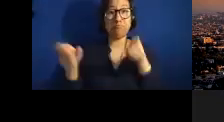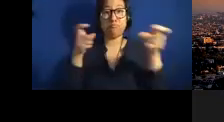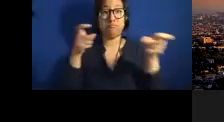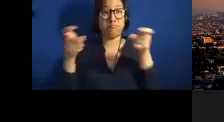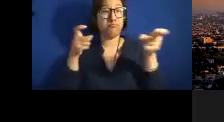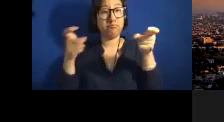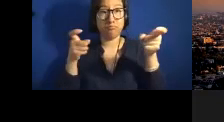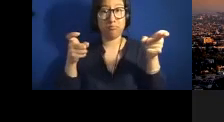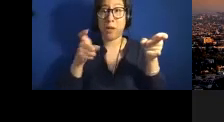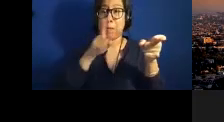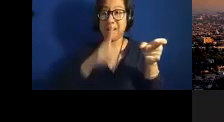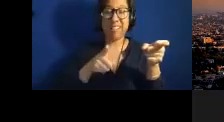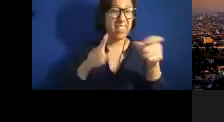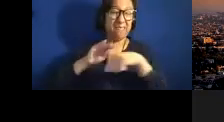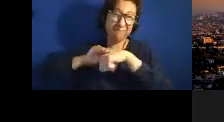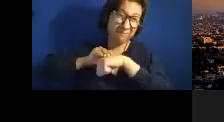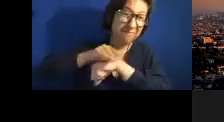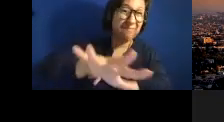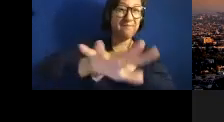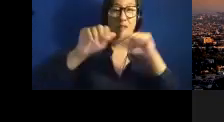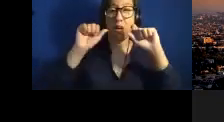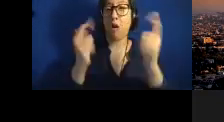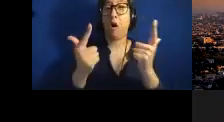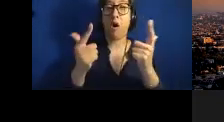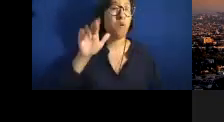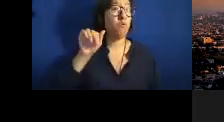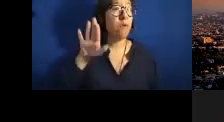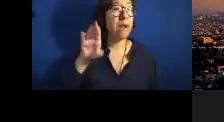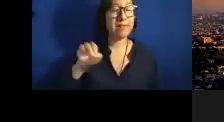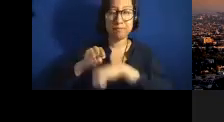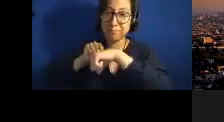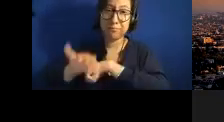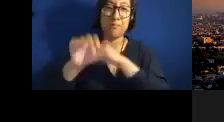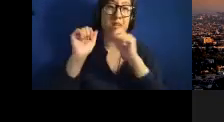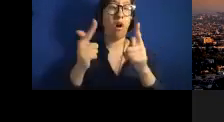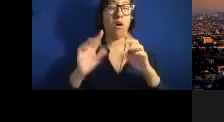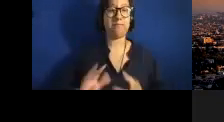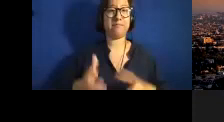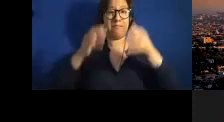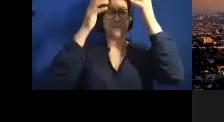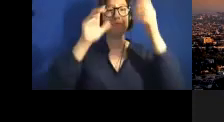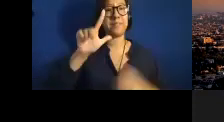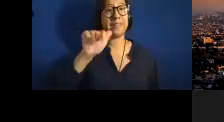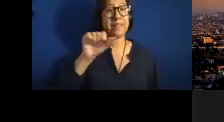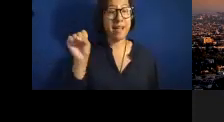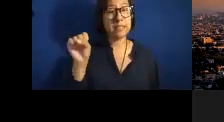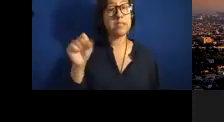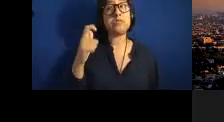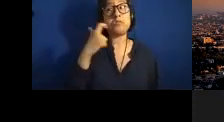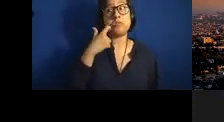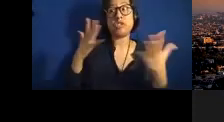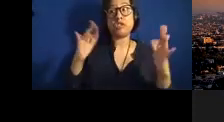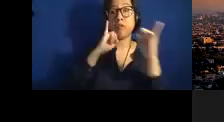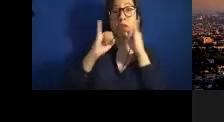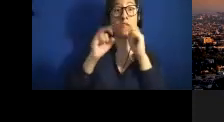penetrate across race and across class. I host a radio show, and I was doing an interview with someone from Color of Change the other day, and we